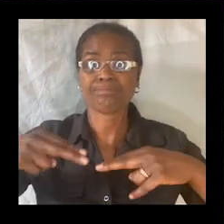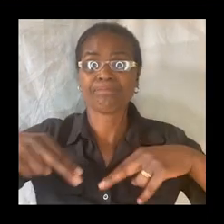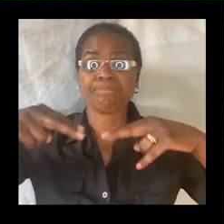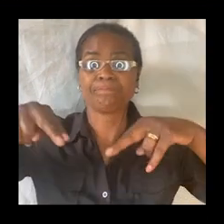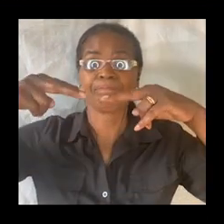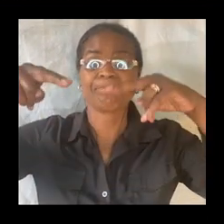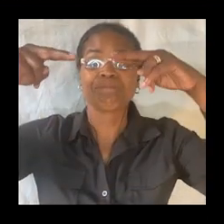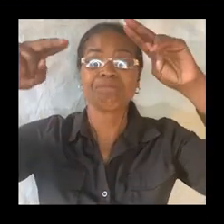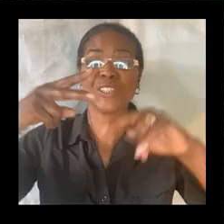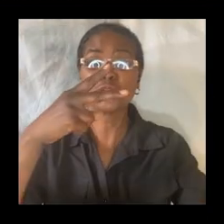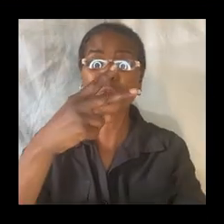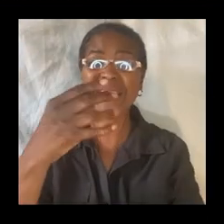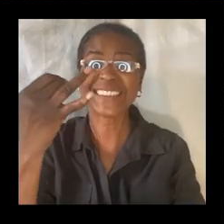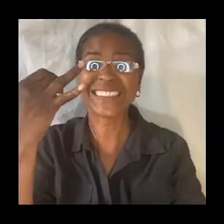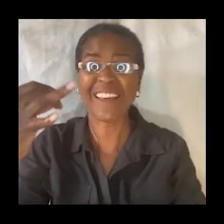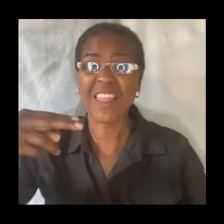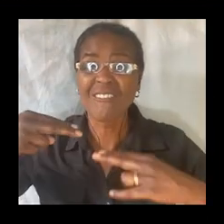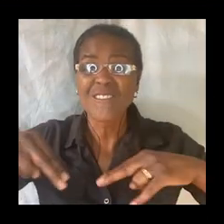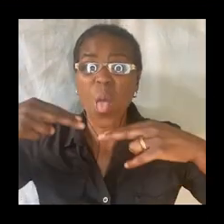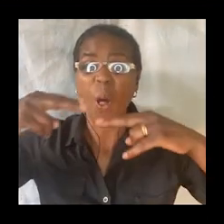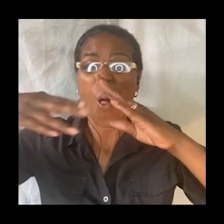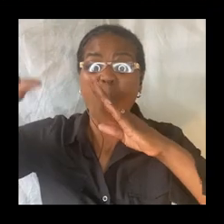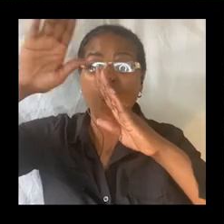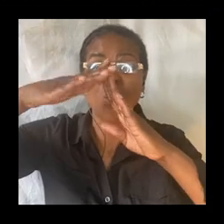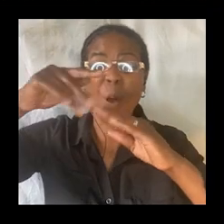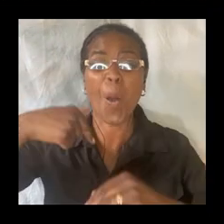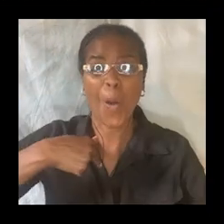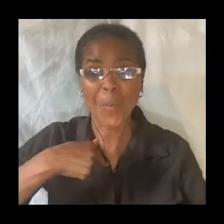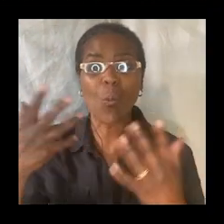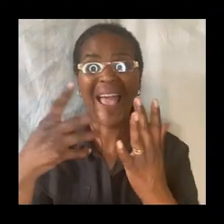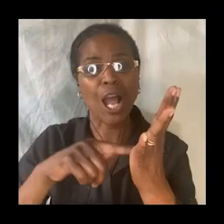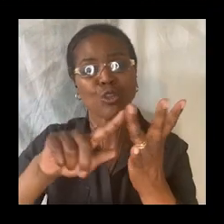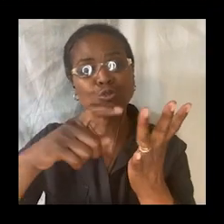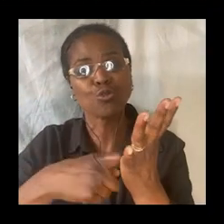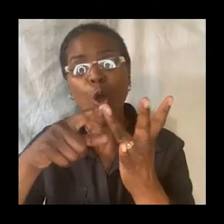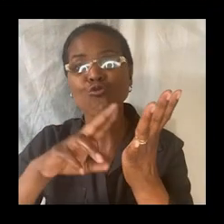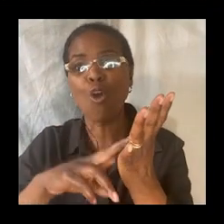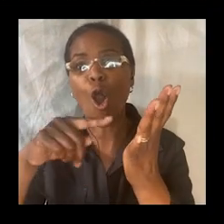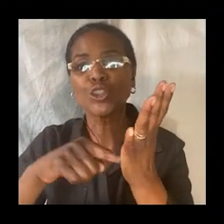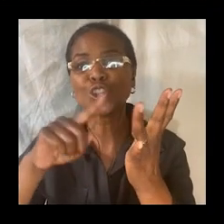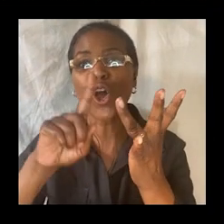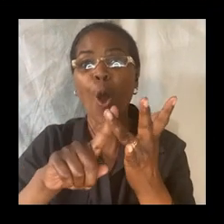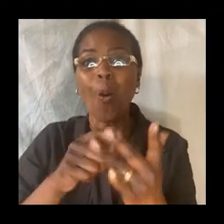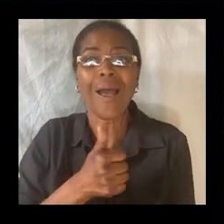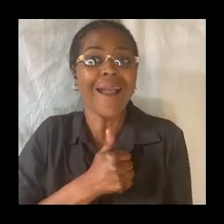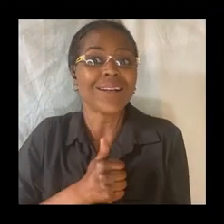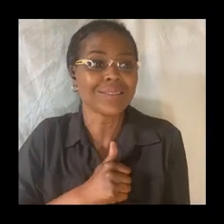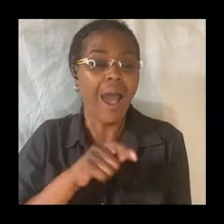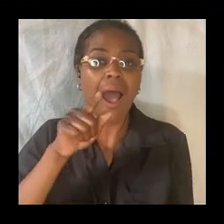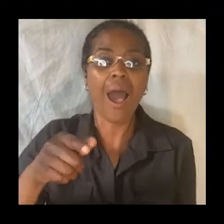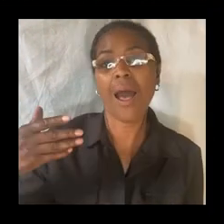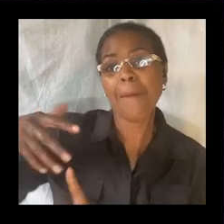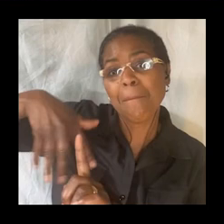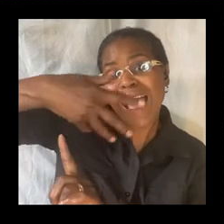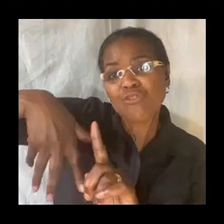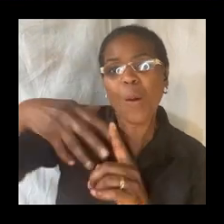my apartment block in Toronto. And behind me, I have our Reading is Magic bunting, which is